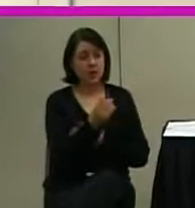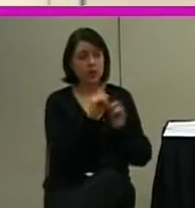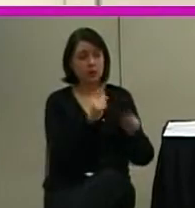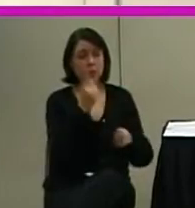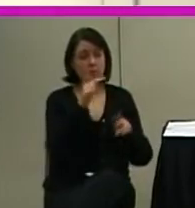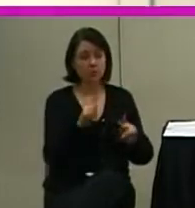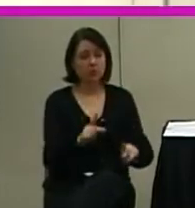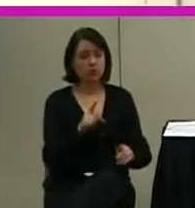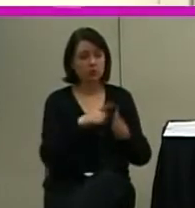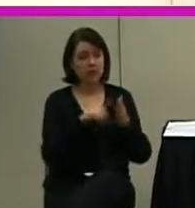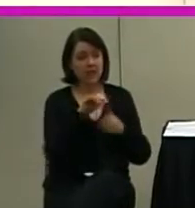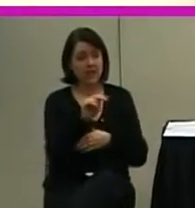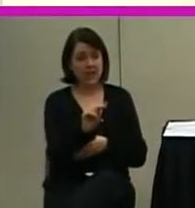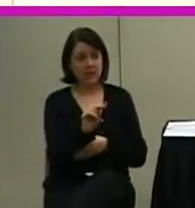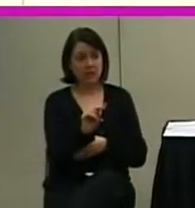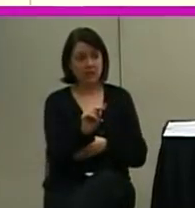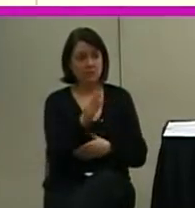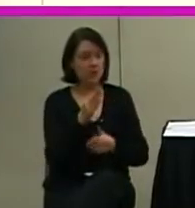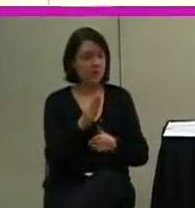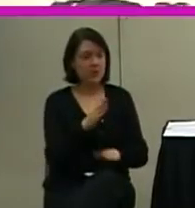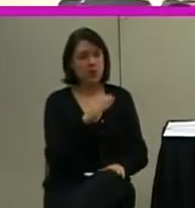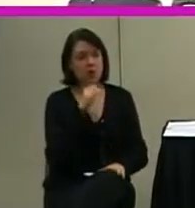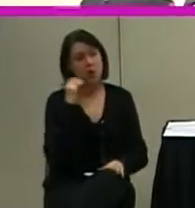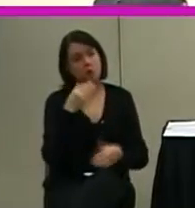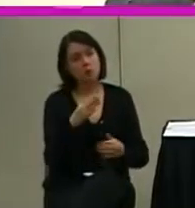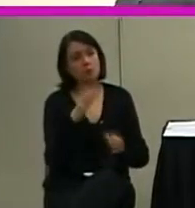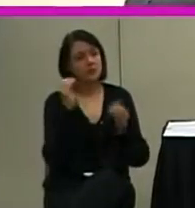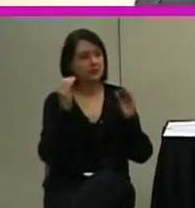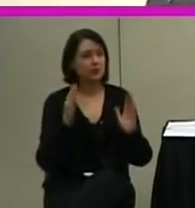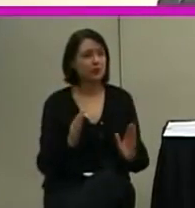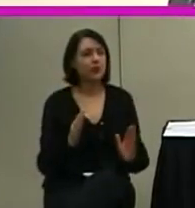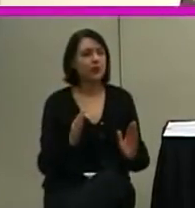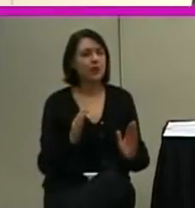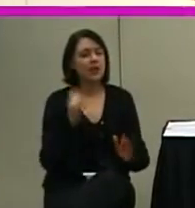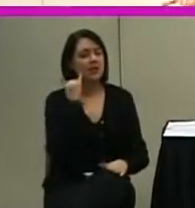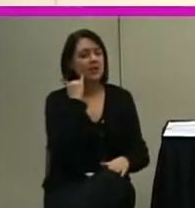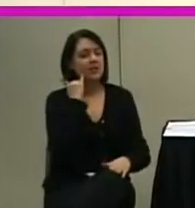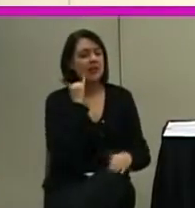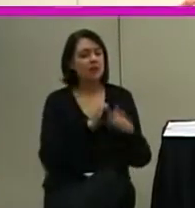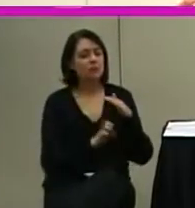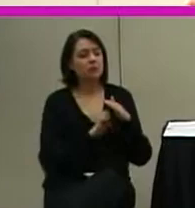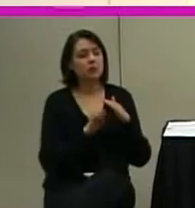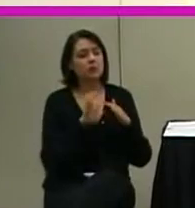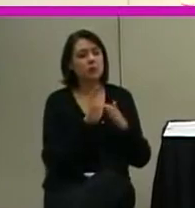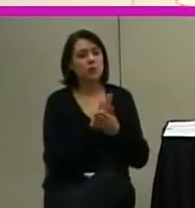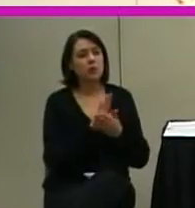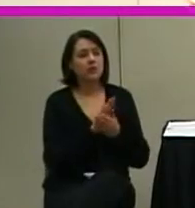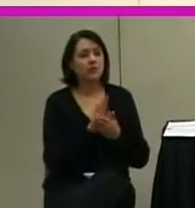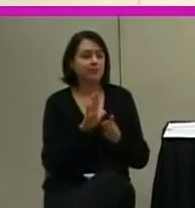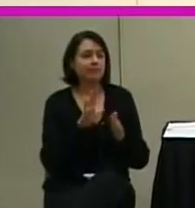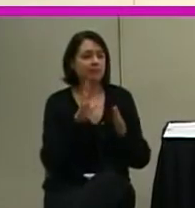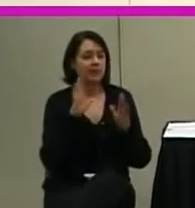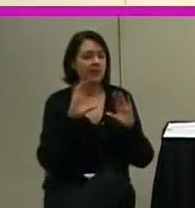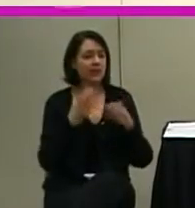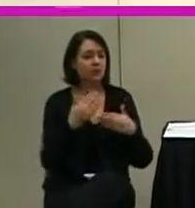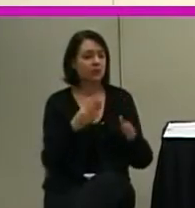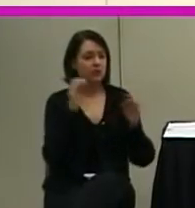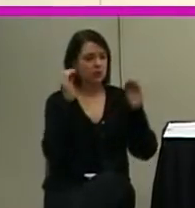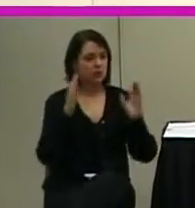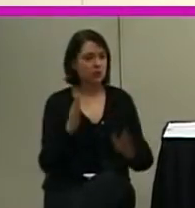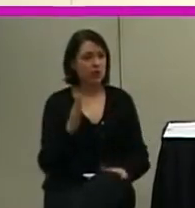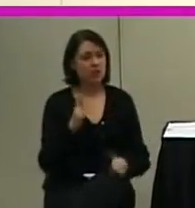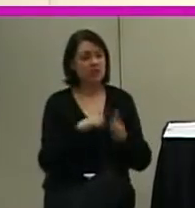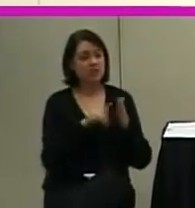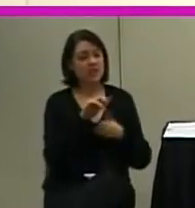person to check in. It's probably their homeroom teacher, or if they're in elementary school, it's their classroom teacher. When they check in, they